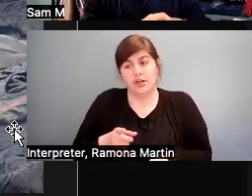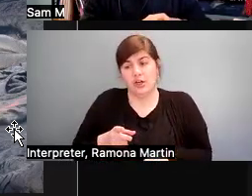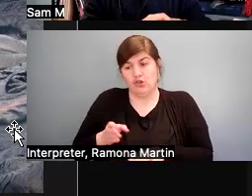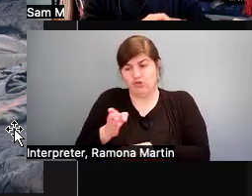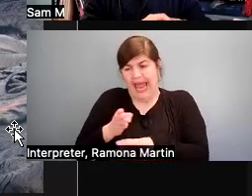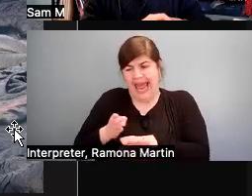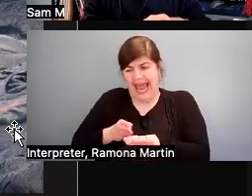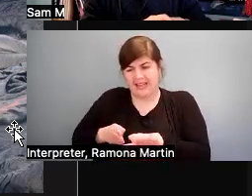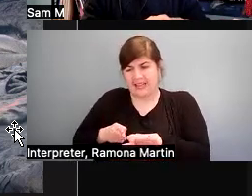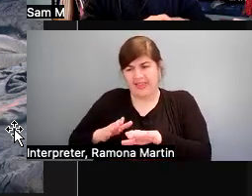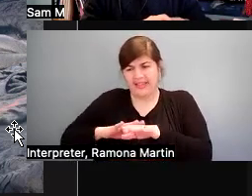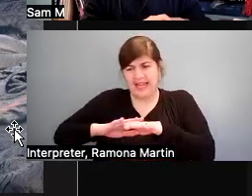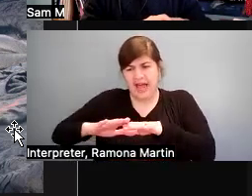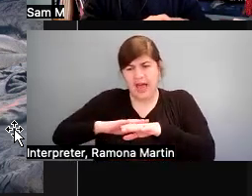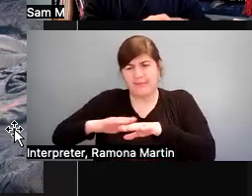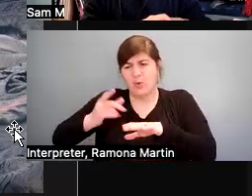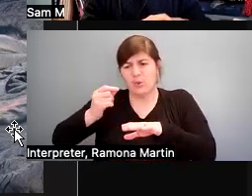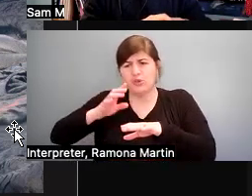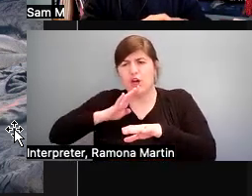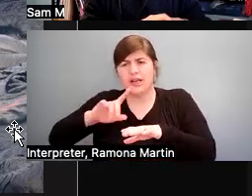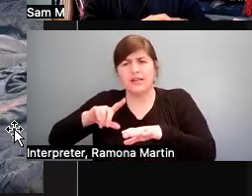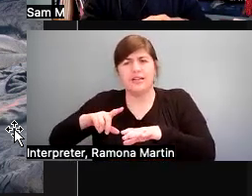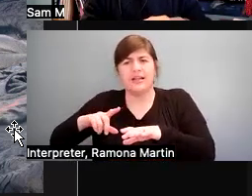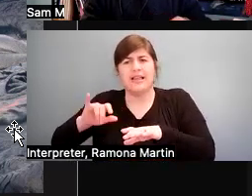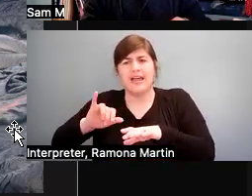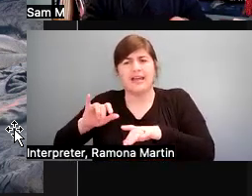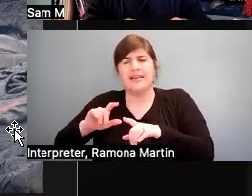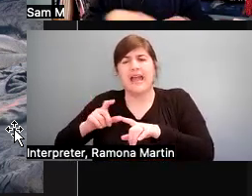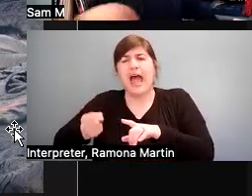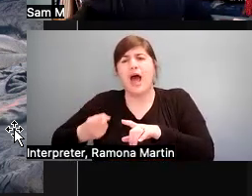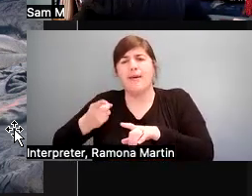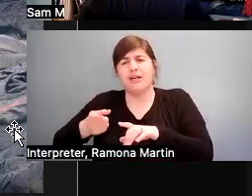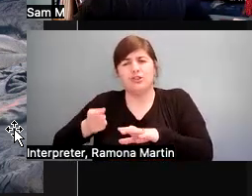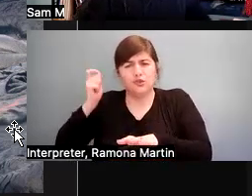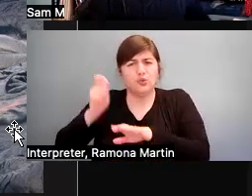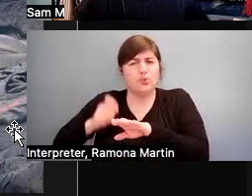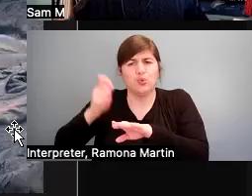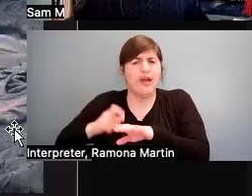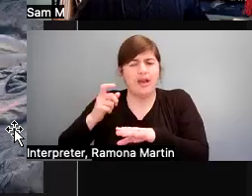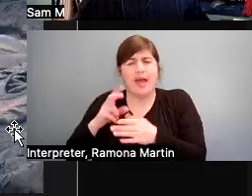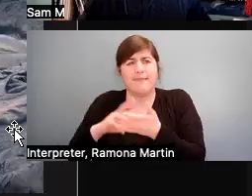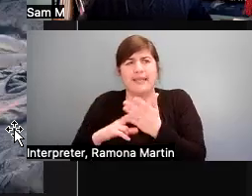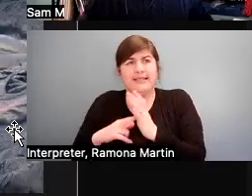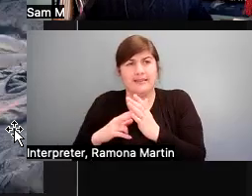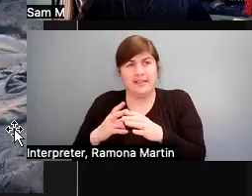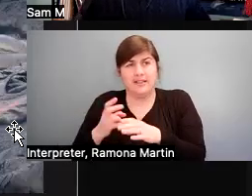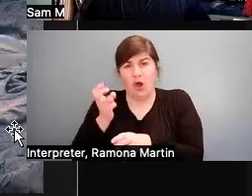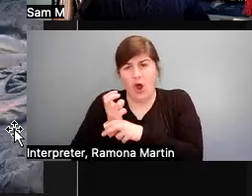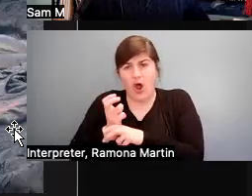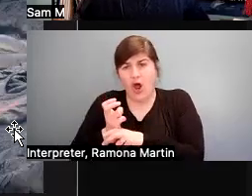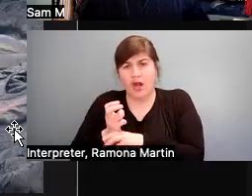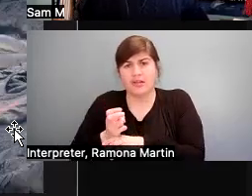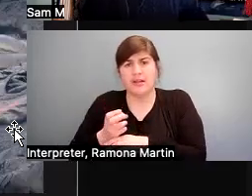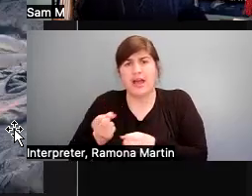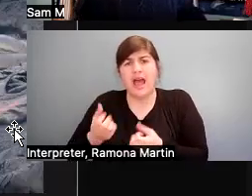like how much are we talking like creme brulee, egg? Like how much? how crunchy are we